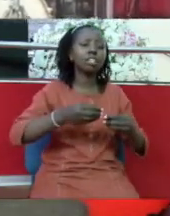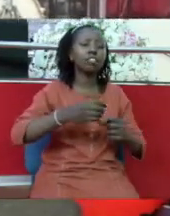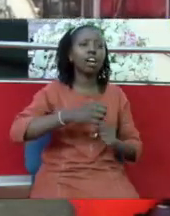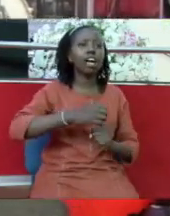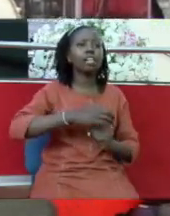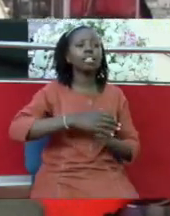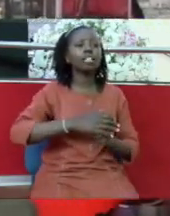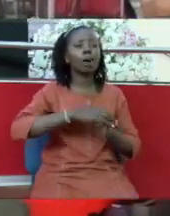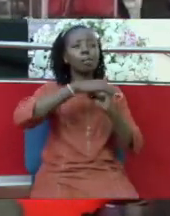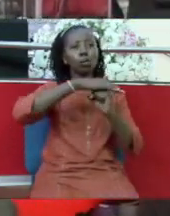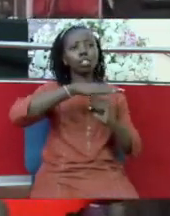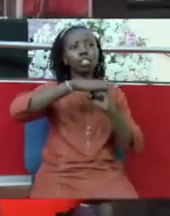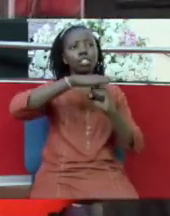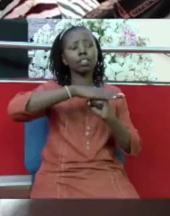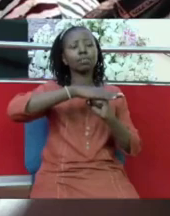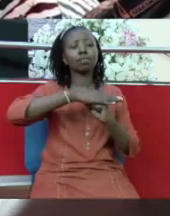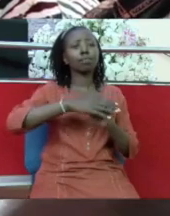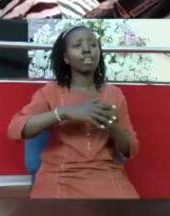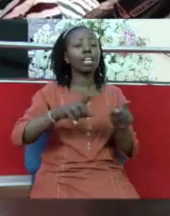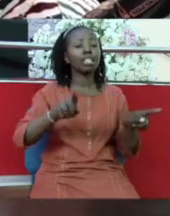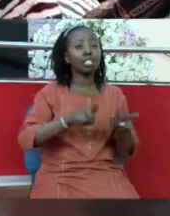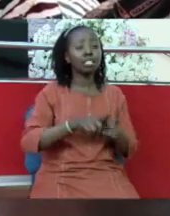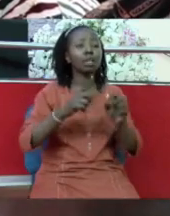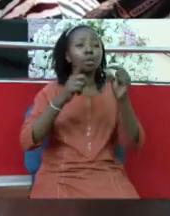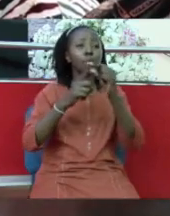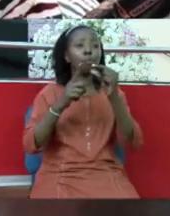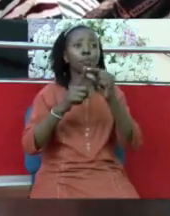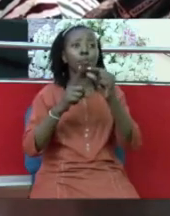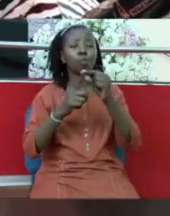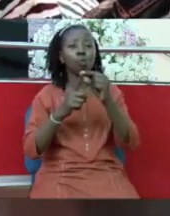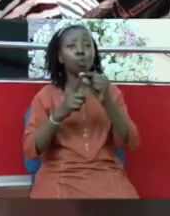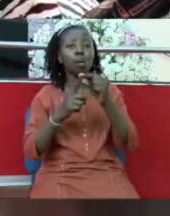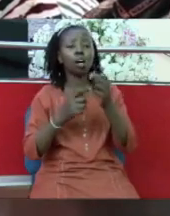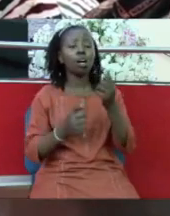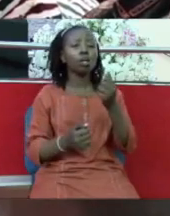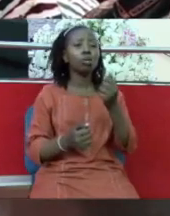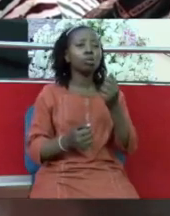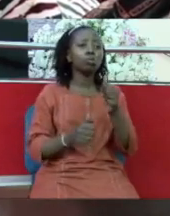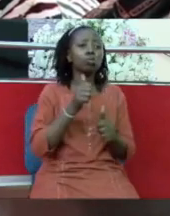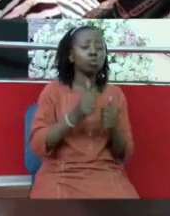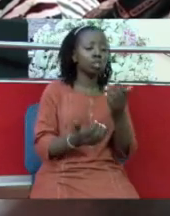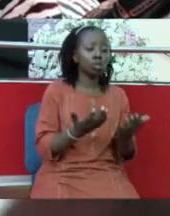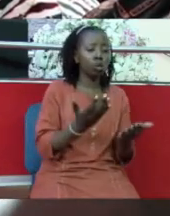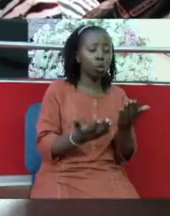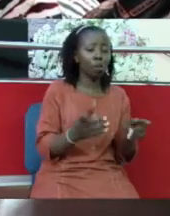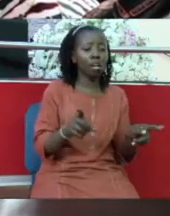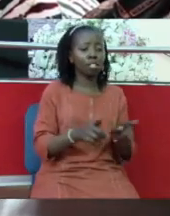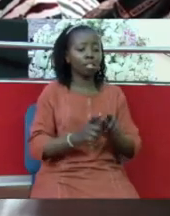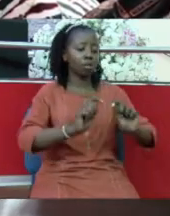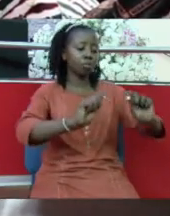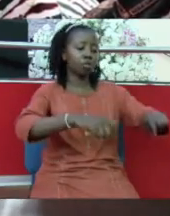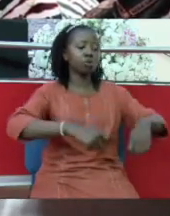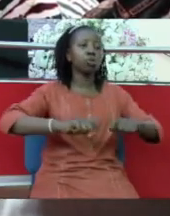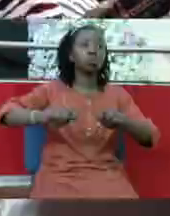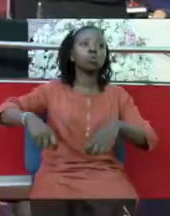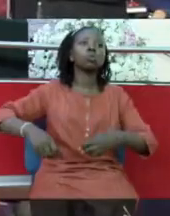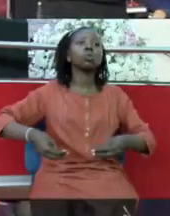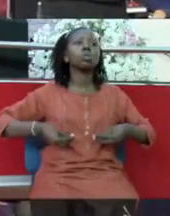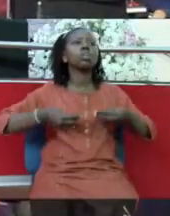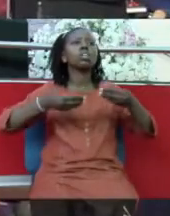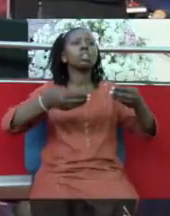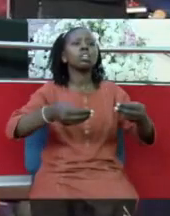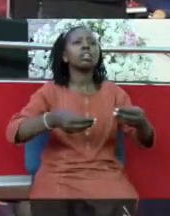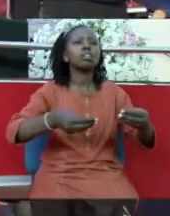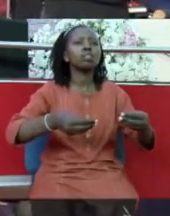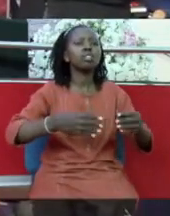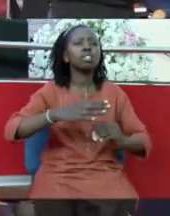vya kukinga miguu. The gospel which is being compared to the shoes. Injili ambayo inalinganishwa na viatu. It brings stability into our